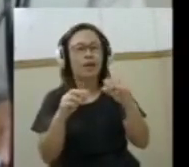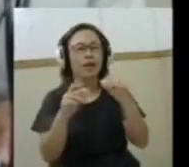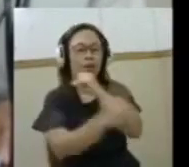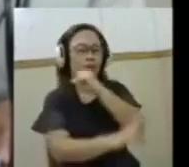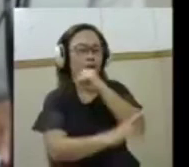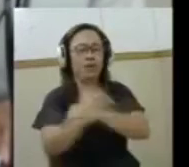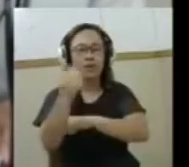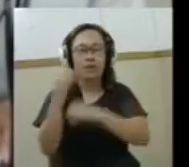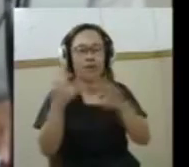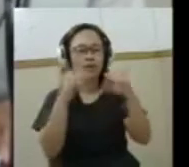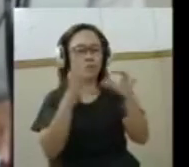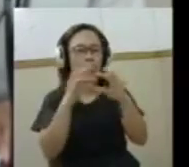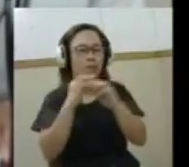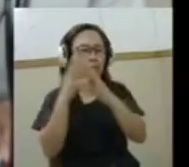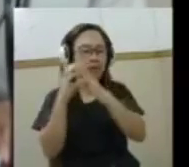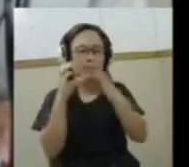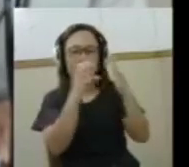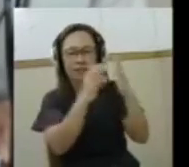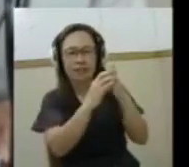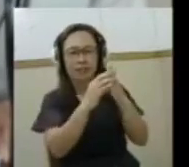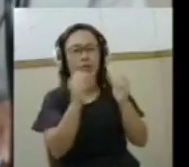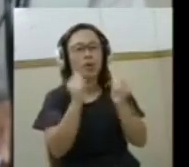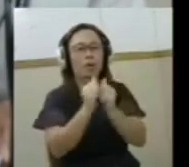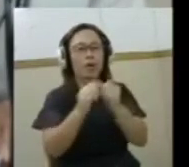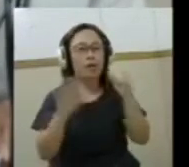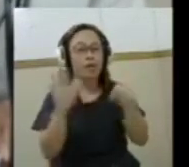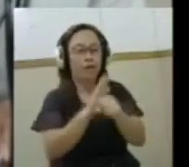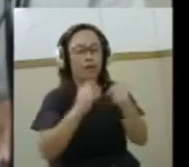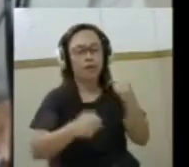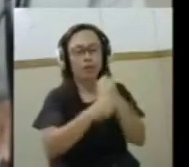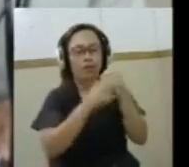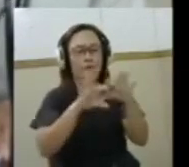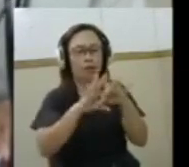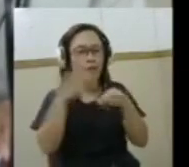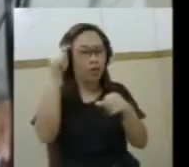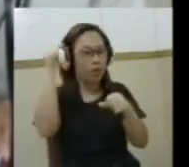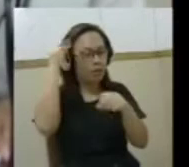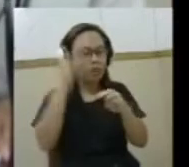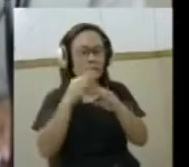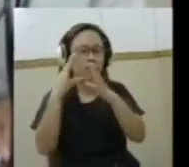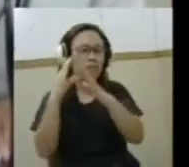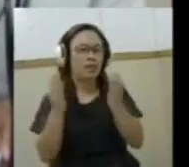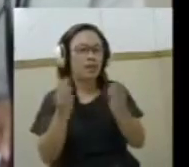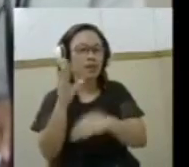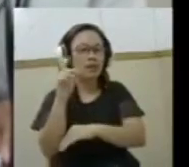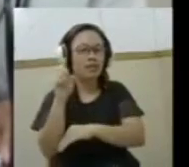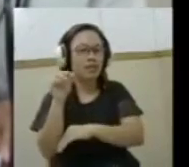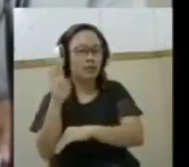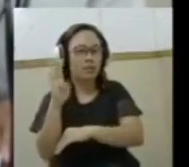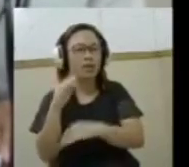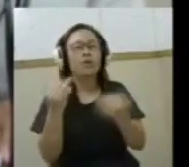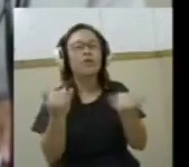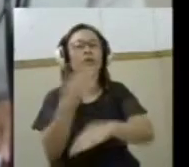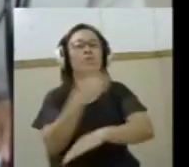10, Division of Malaybalay City, with the full support of the city government of Malaybalay and this station. Today